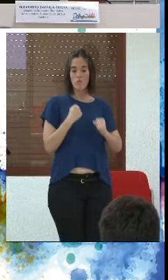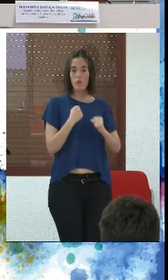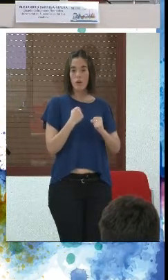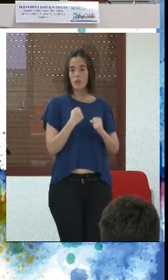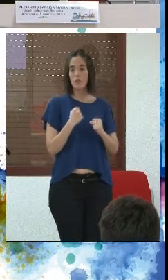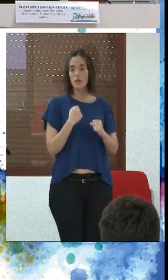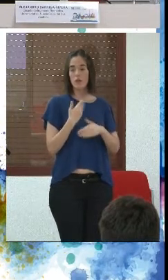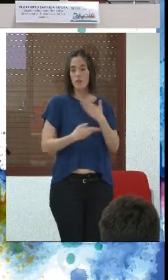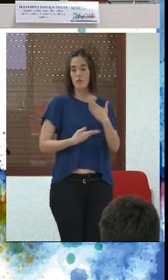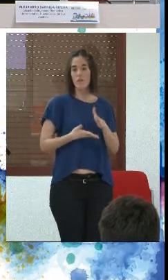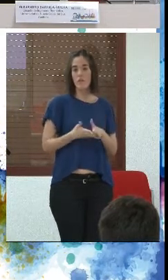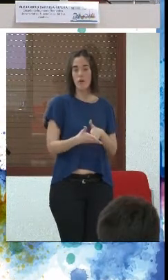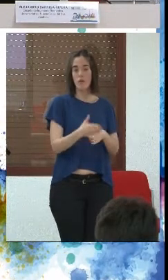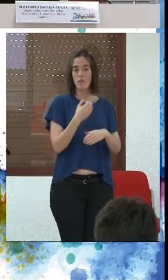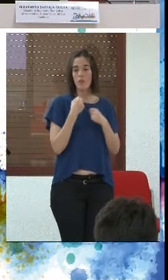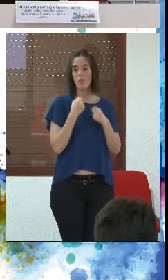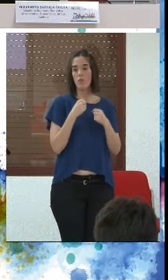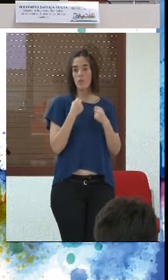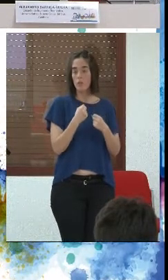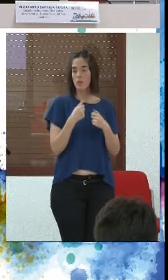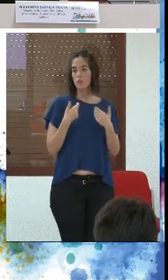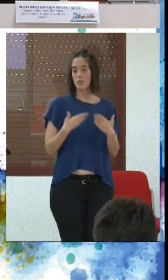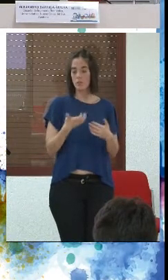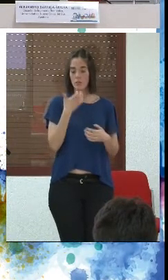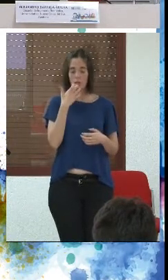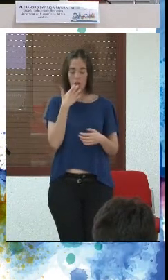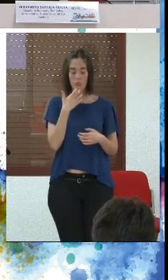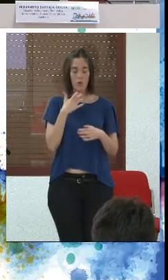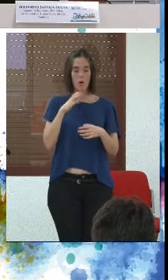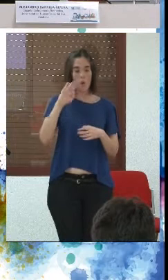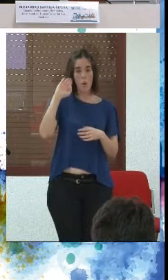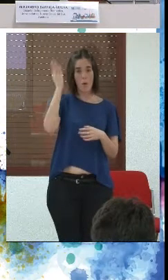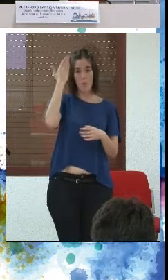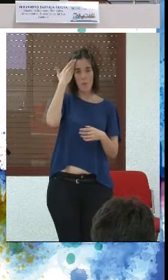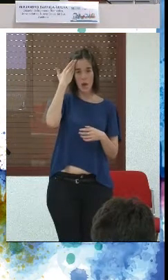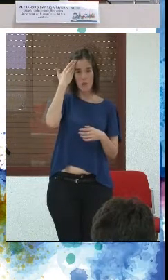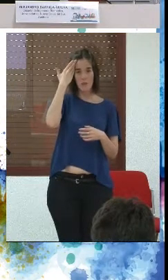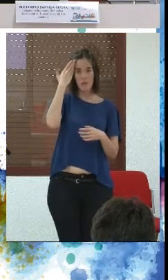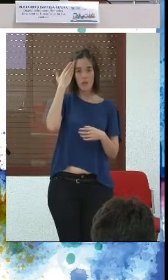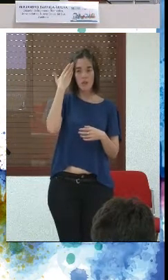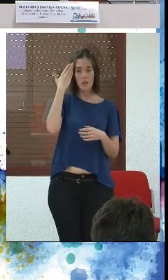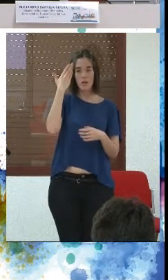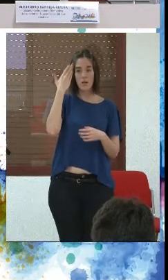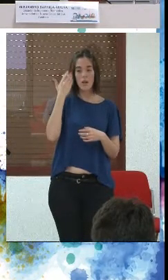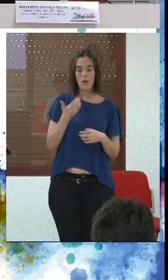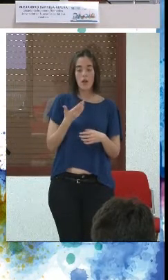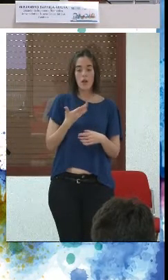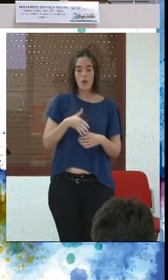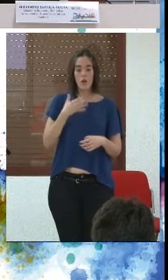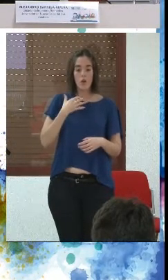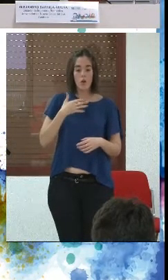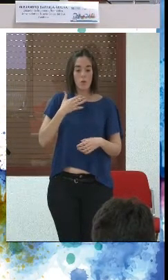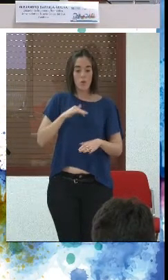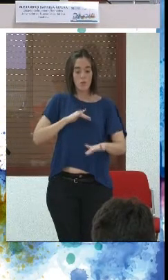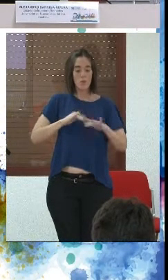becomes stronger. We create new neuronal channels. For example, if a person has suffered a stroke, is capable of